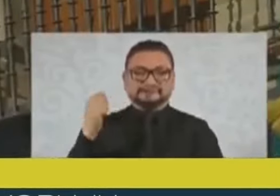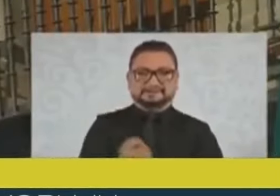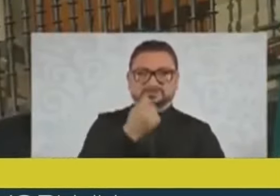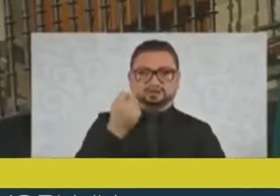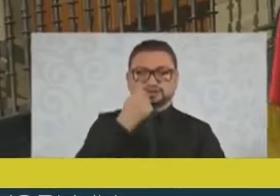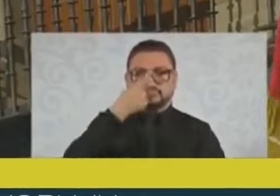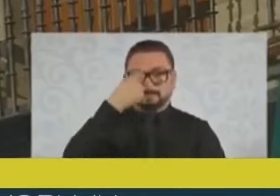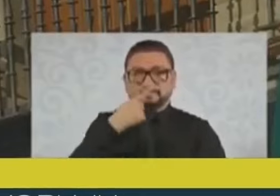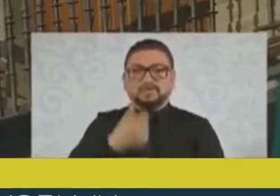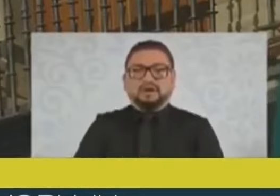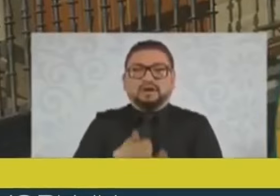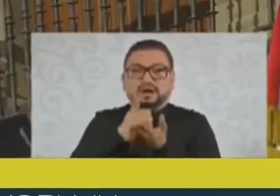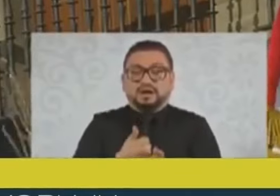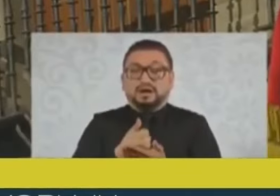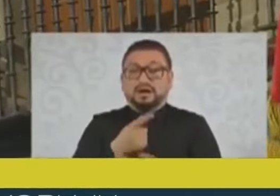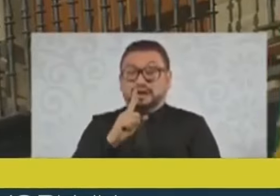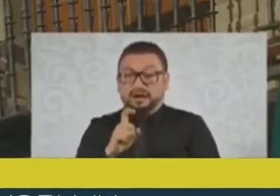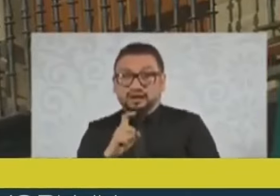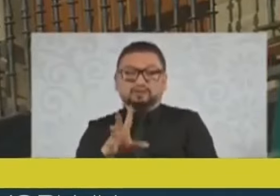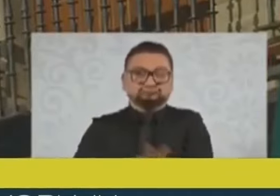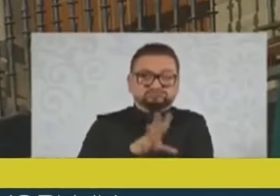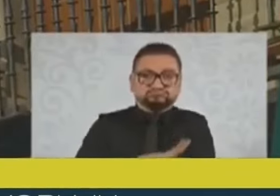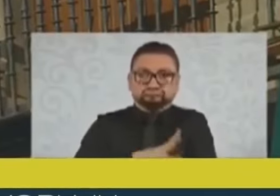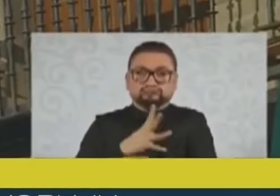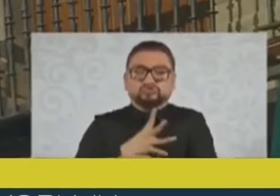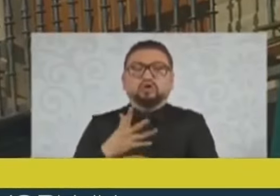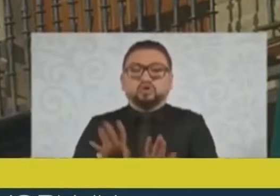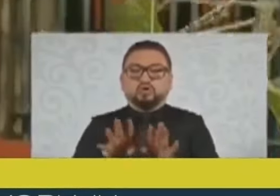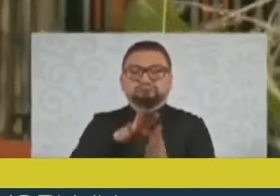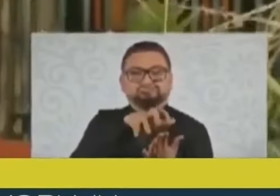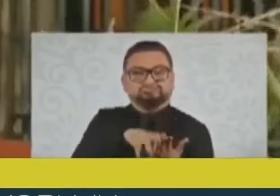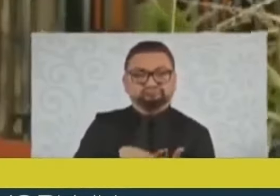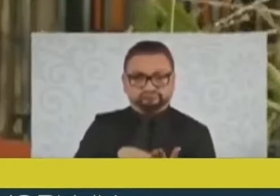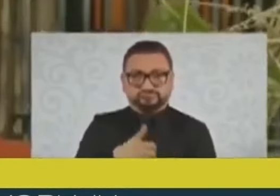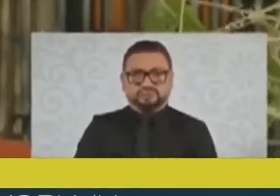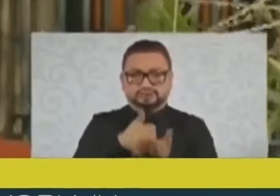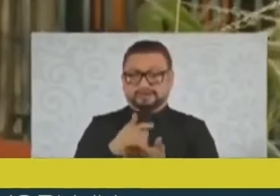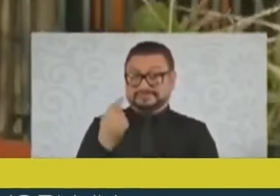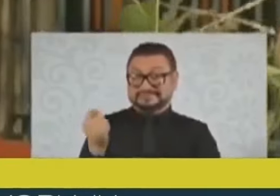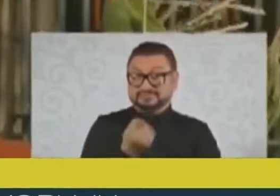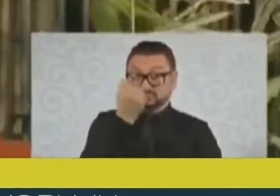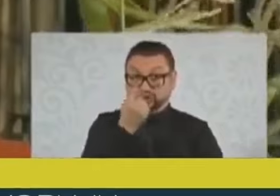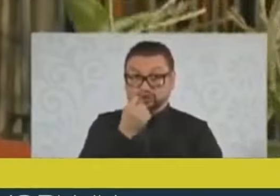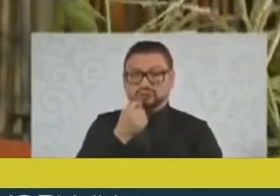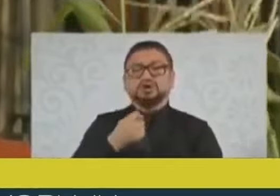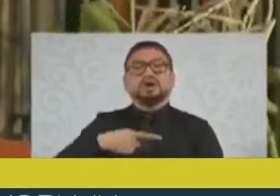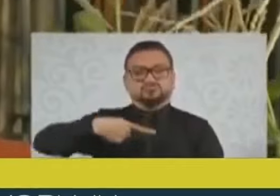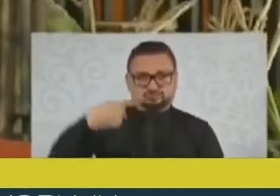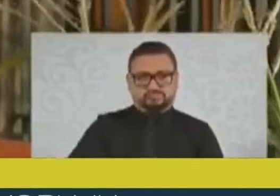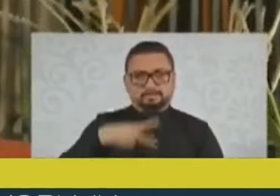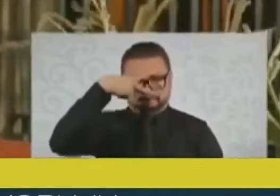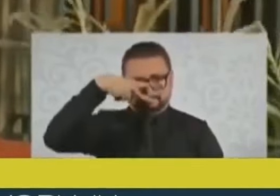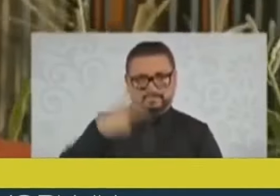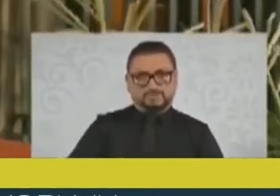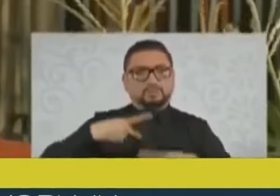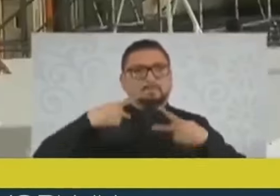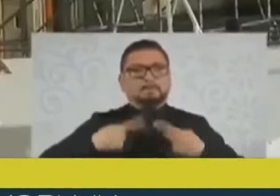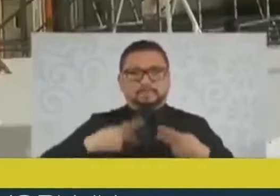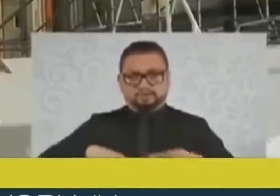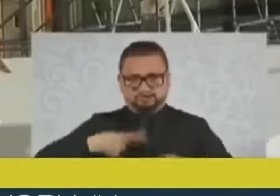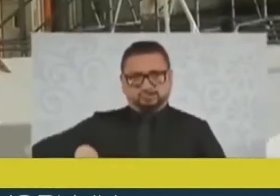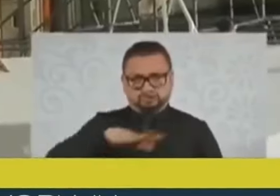equipment for diagnosis and follow-up of diseases, and technologies to save water and energy,